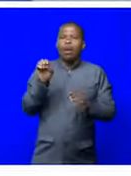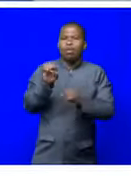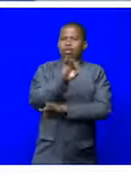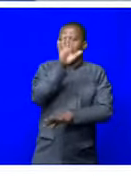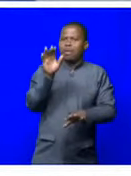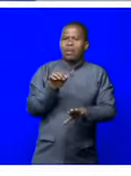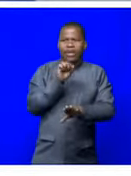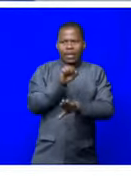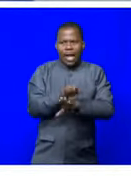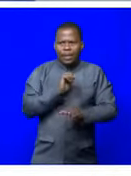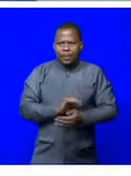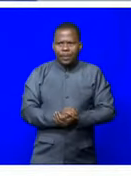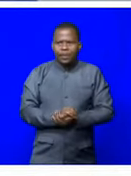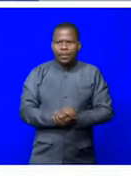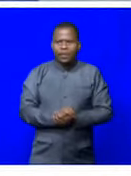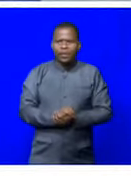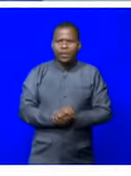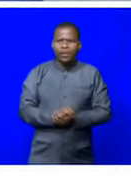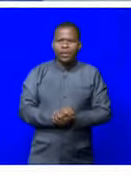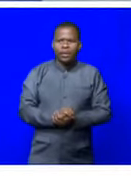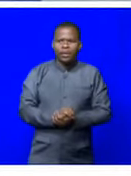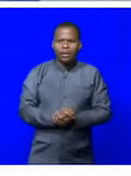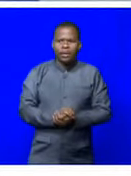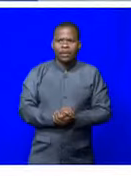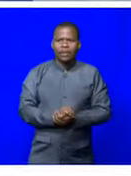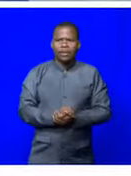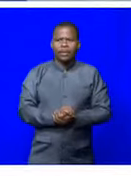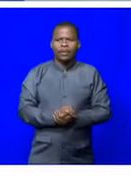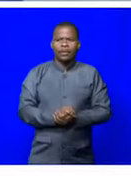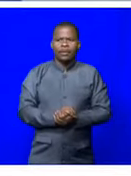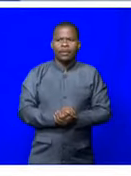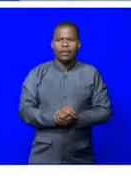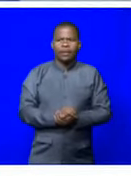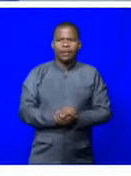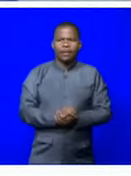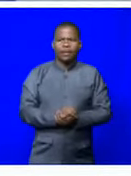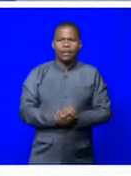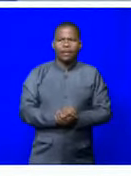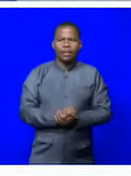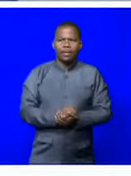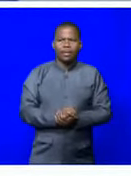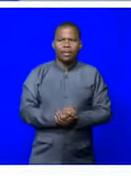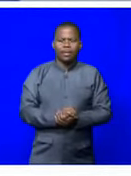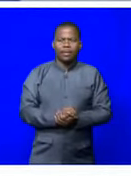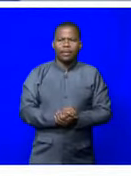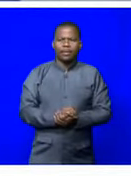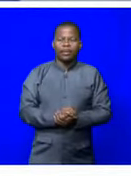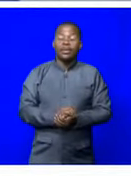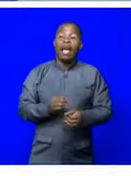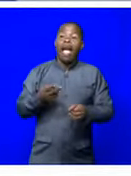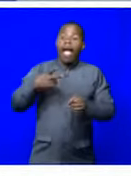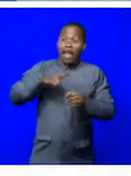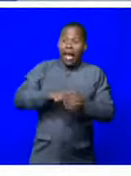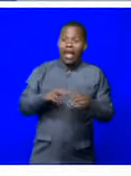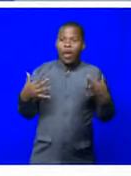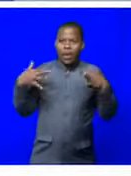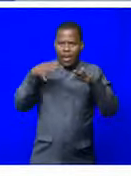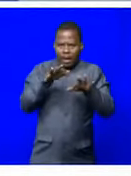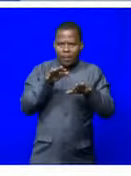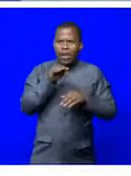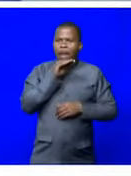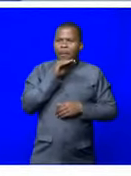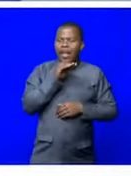Future campaign, lapho khona simise basically our digital hub nefaka ekhathi mobile